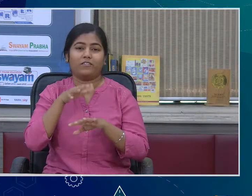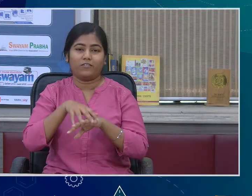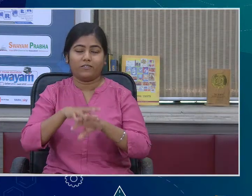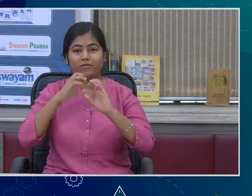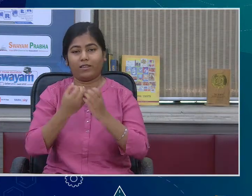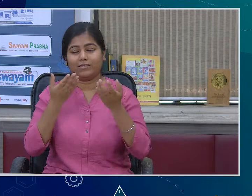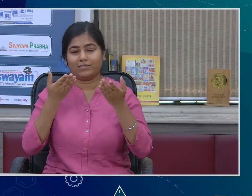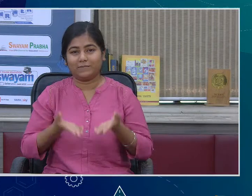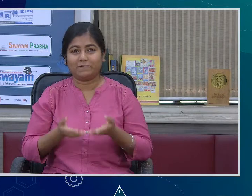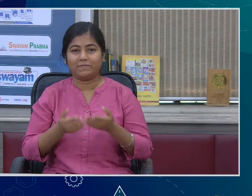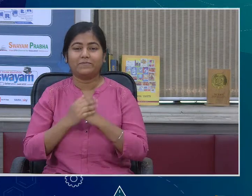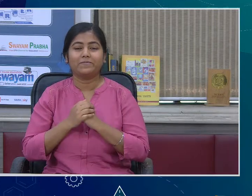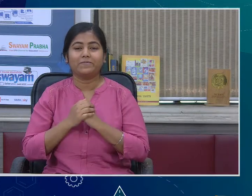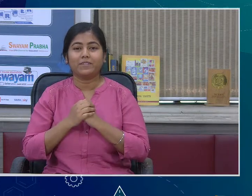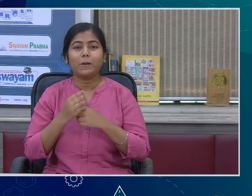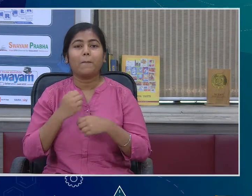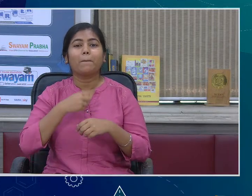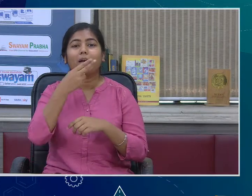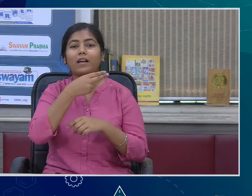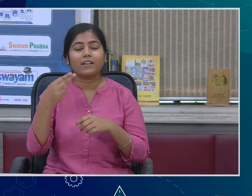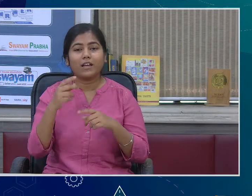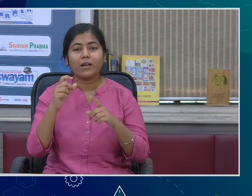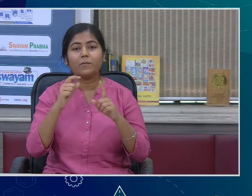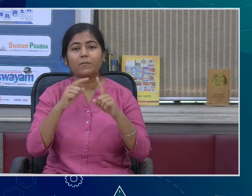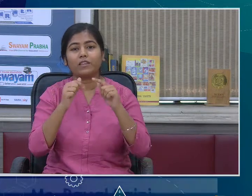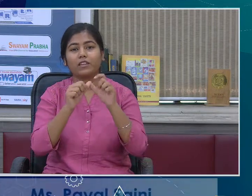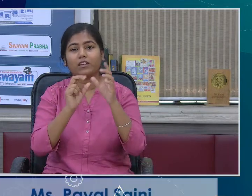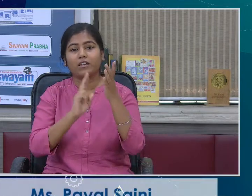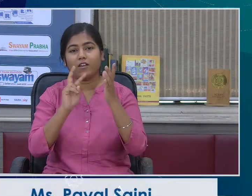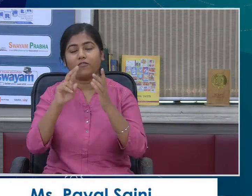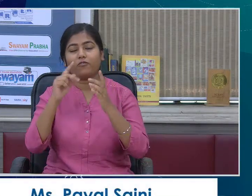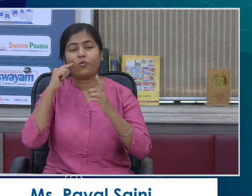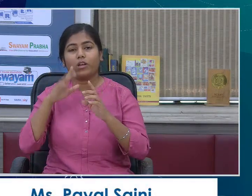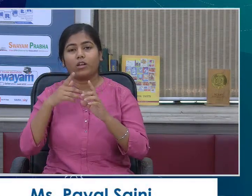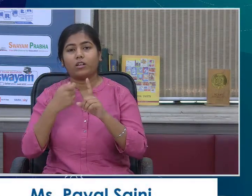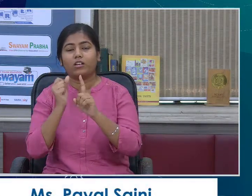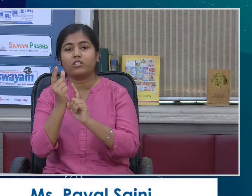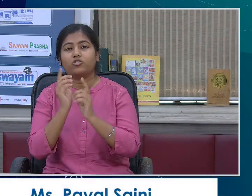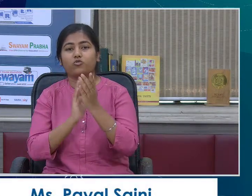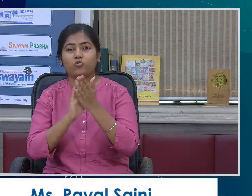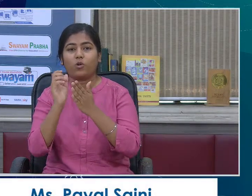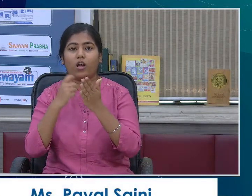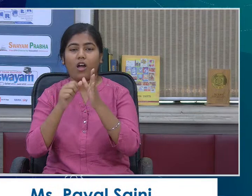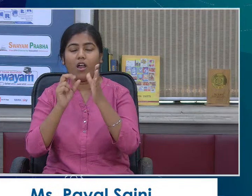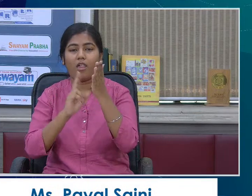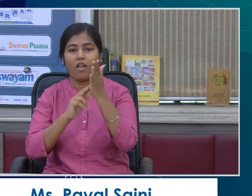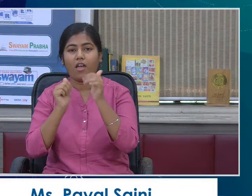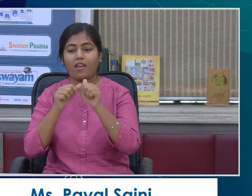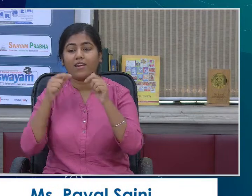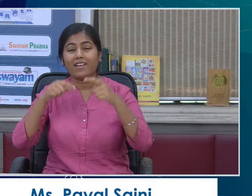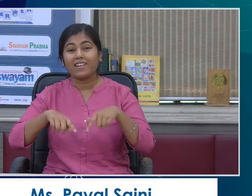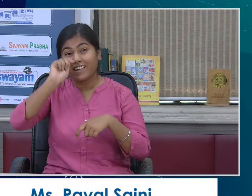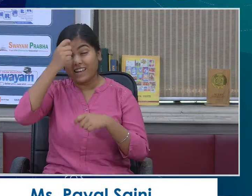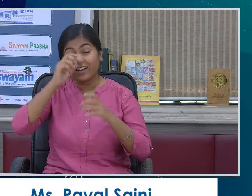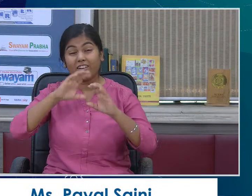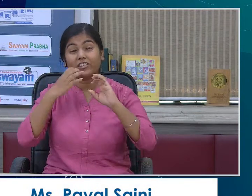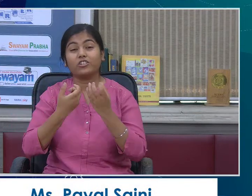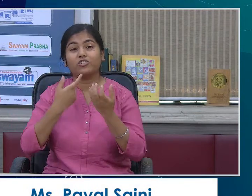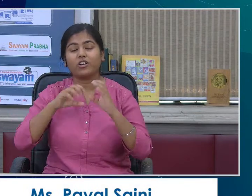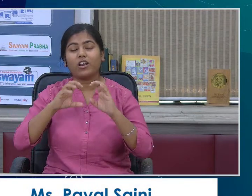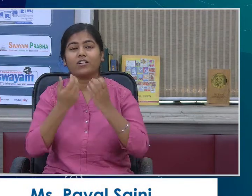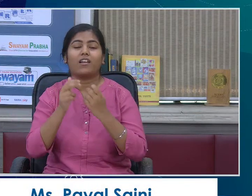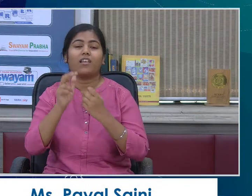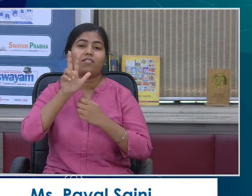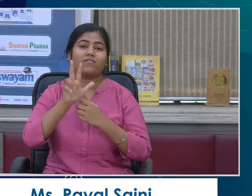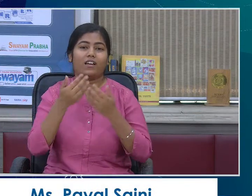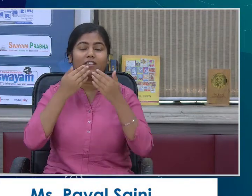for Inclusive Classroom. My name is Tanvi Khurana, and in this English class for all the 8th class students, we bring